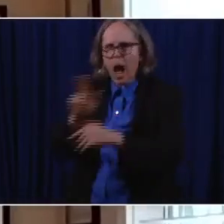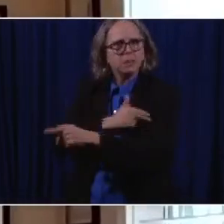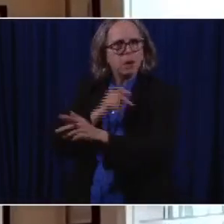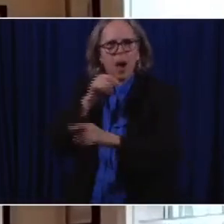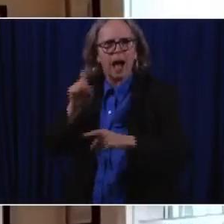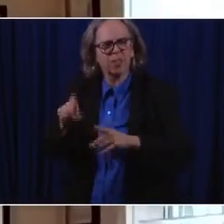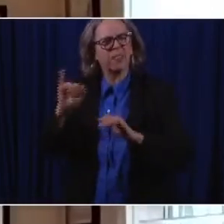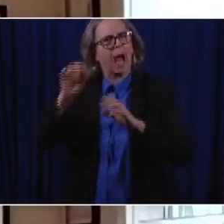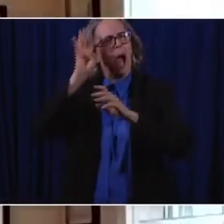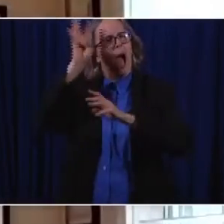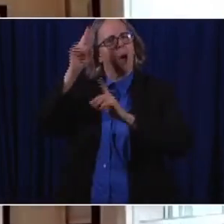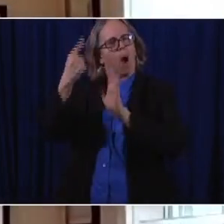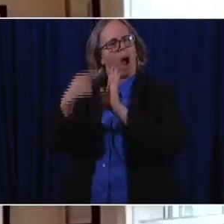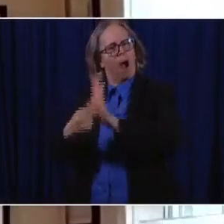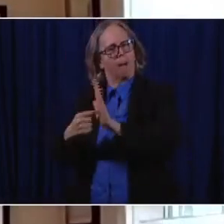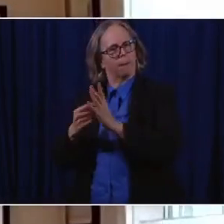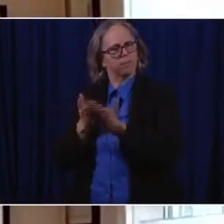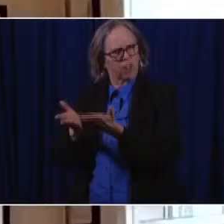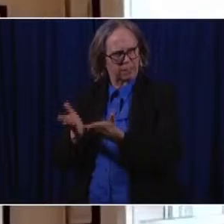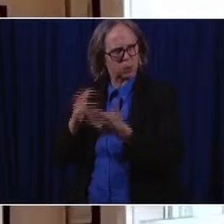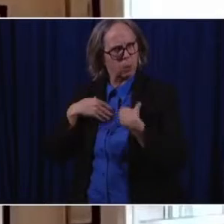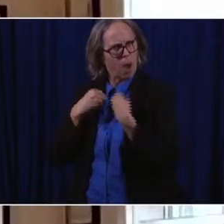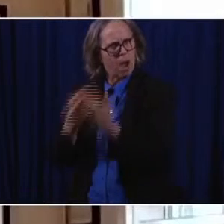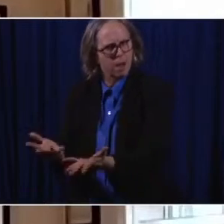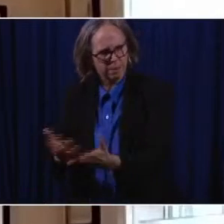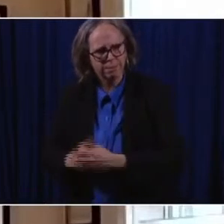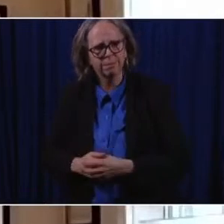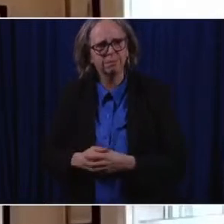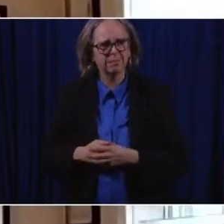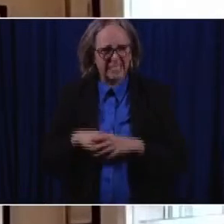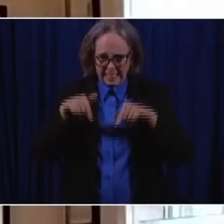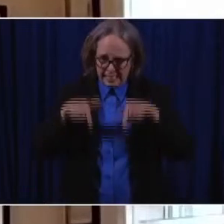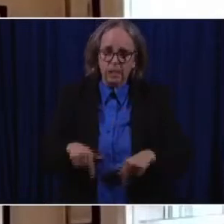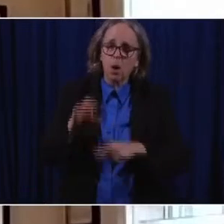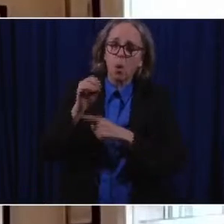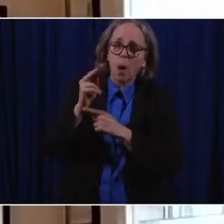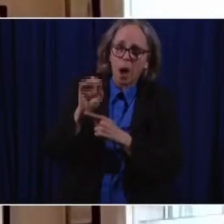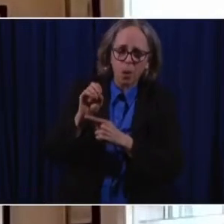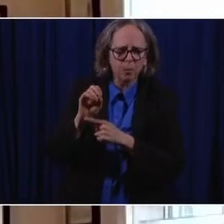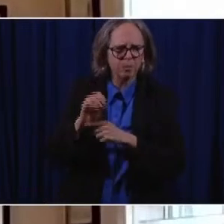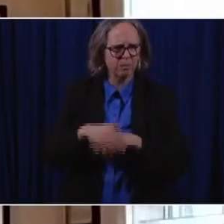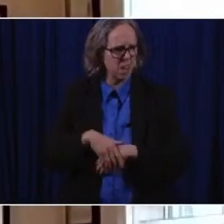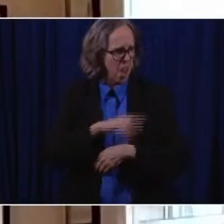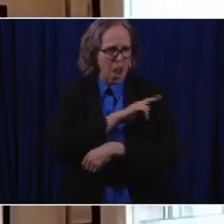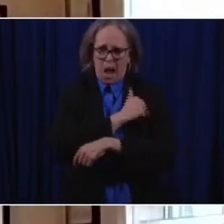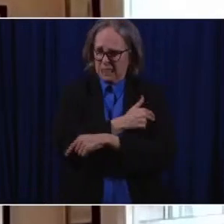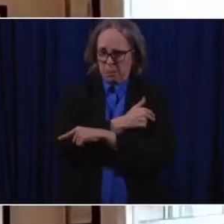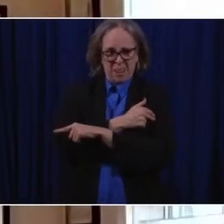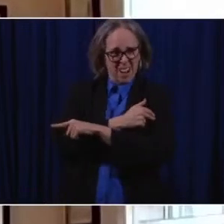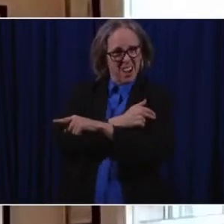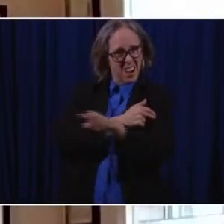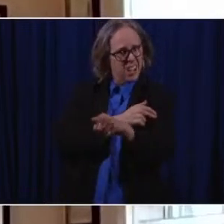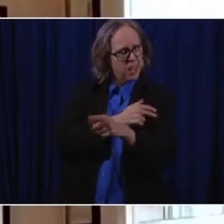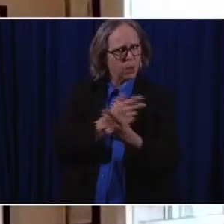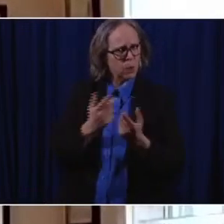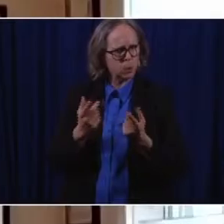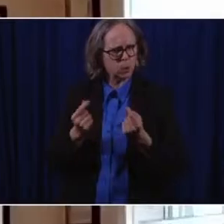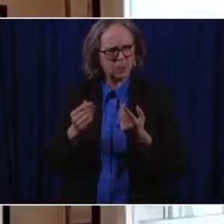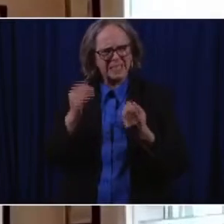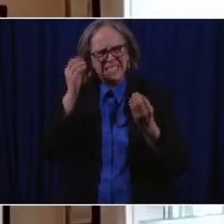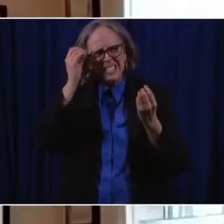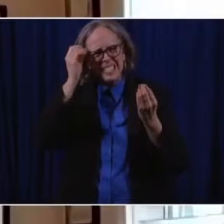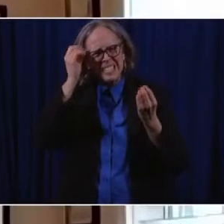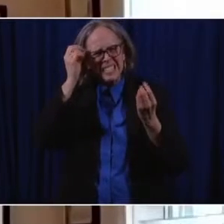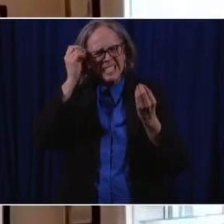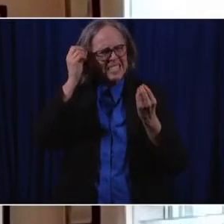our hospitals, and I'm certainly not hearing from our hospital leaders, that they're contemplating not bringing